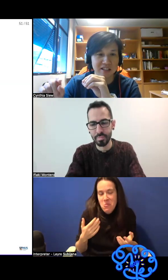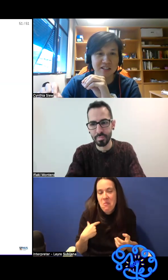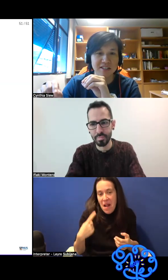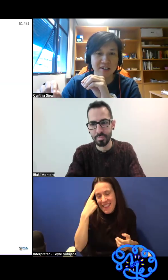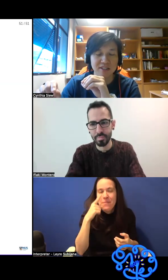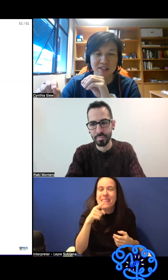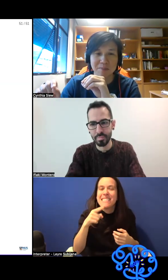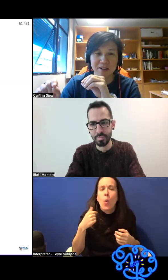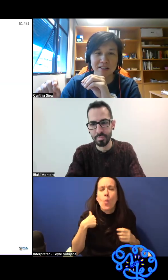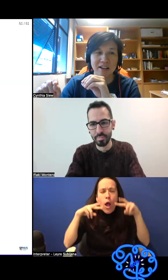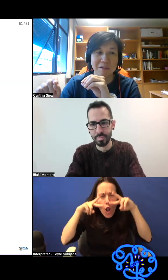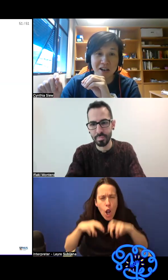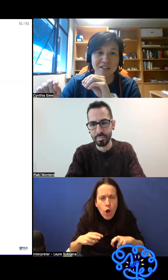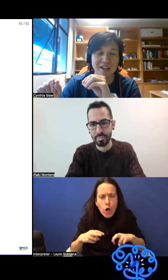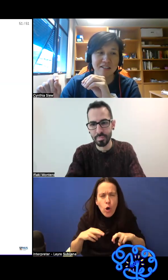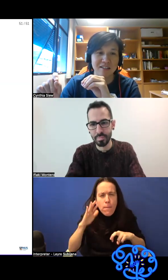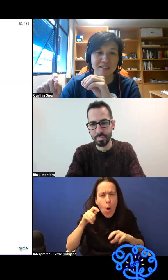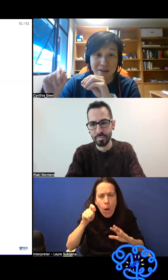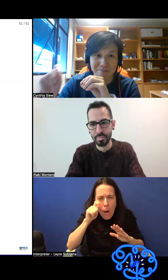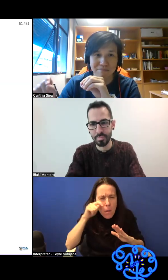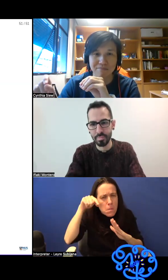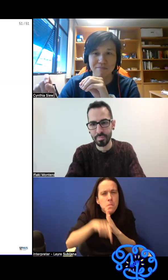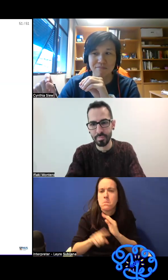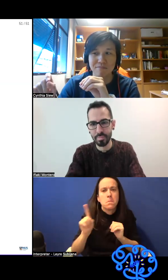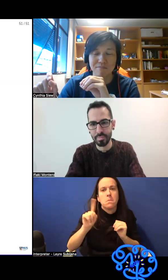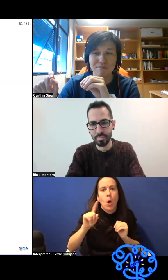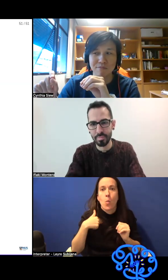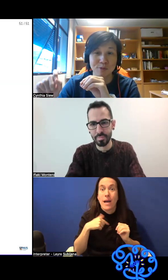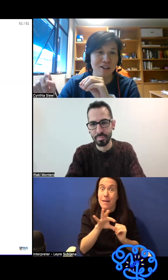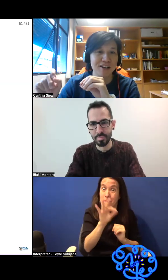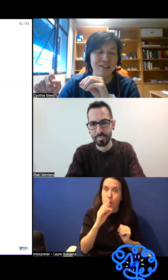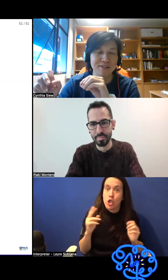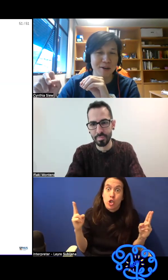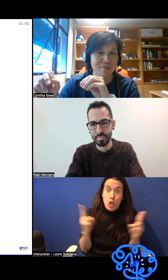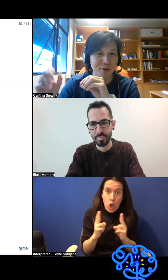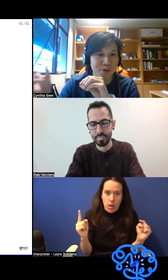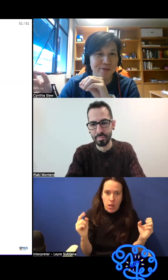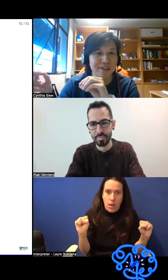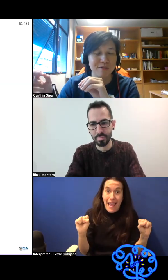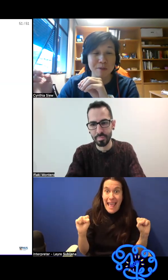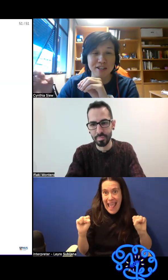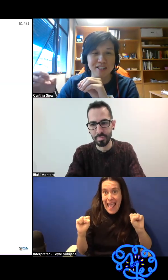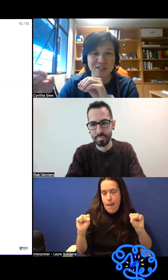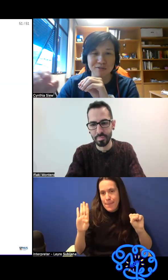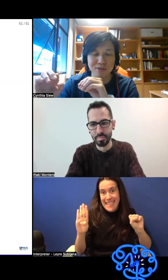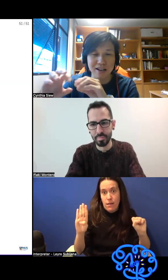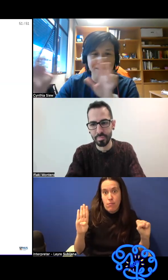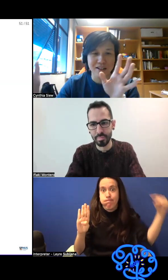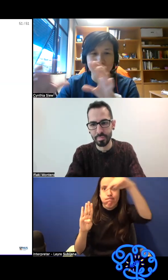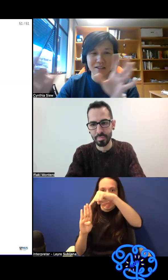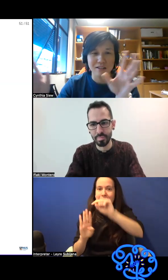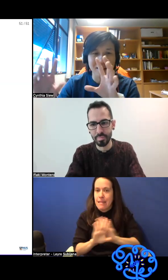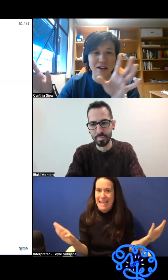looked at in this set of studies, but I imagine that that would play some role, right? If people are sensitive to